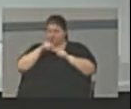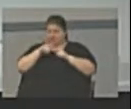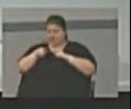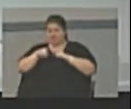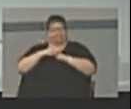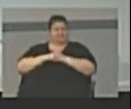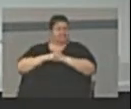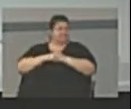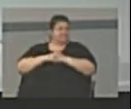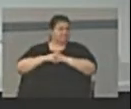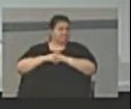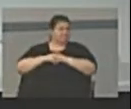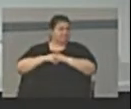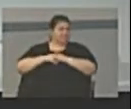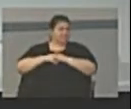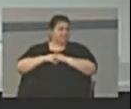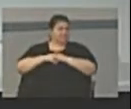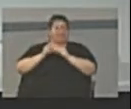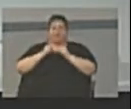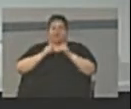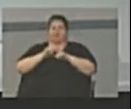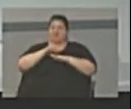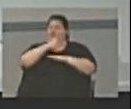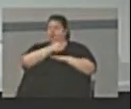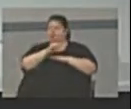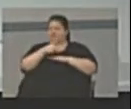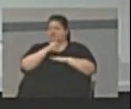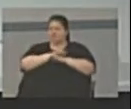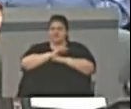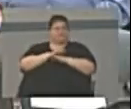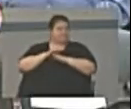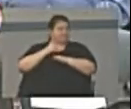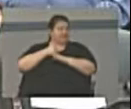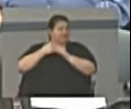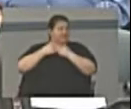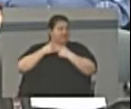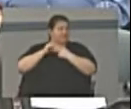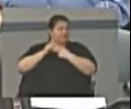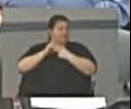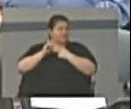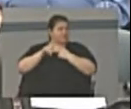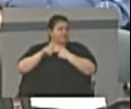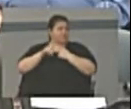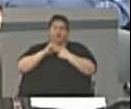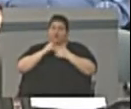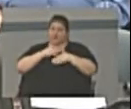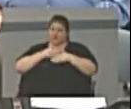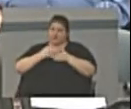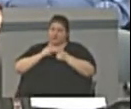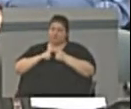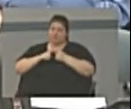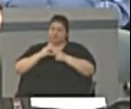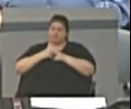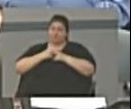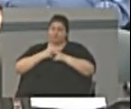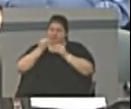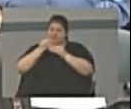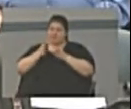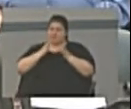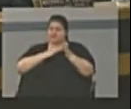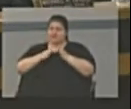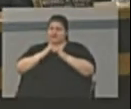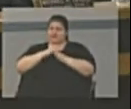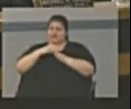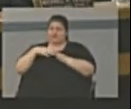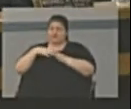we can get on to your other business. Let me open up with just one question. Sure. Are you going to brief the Planning Commission, our City